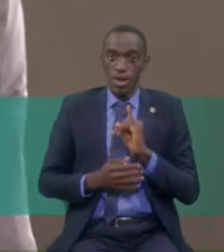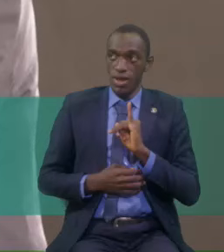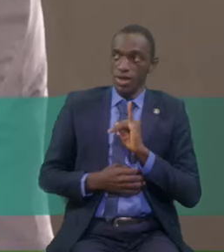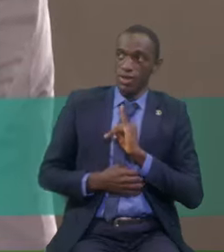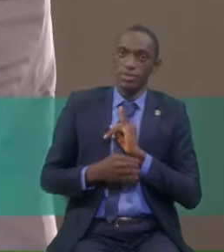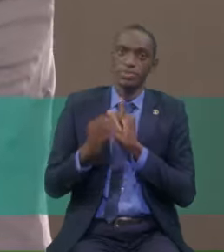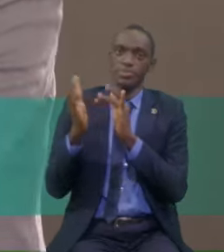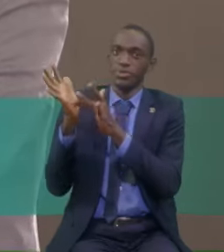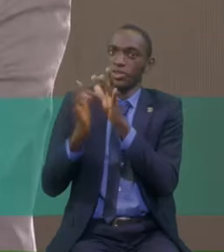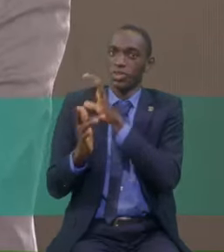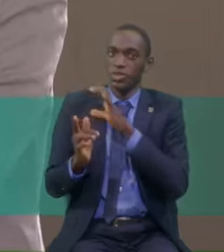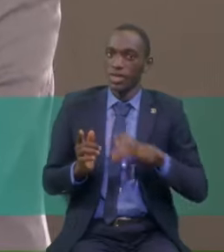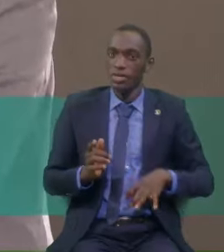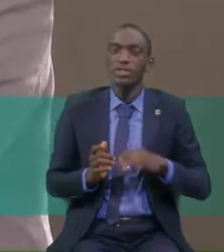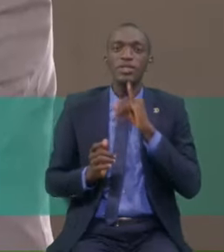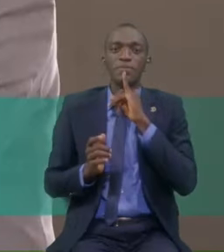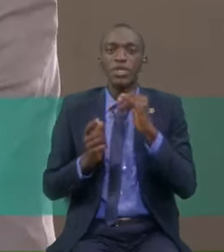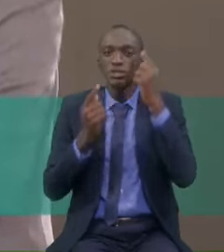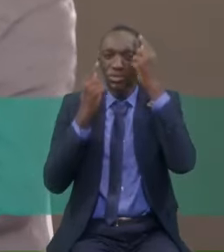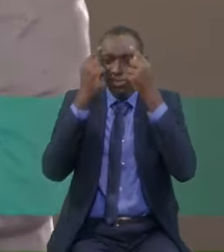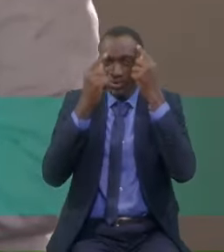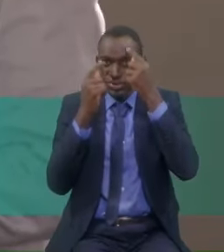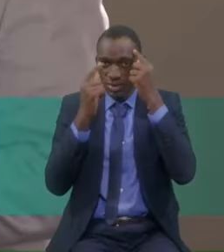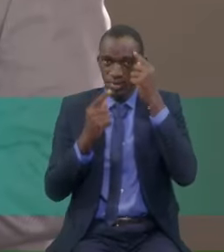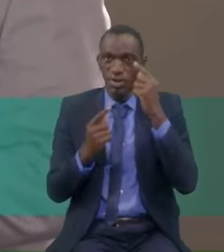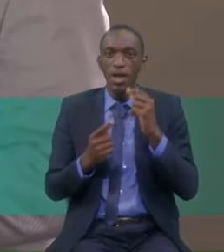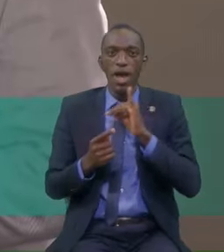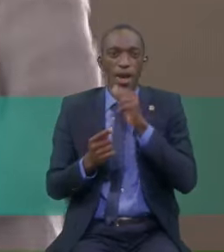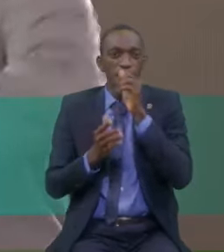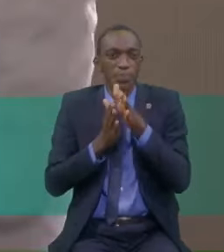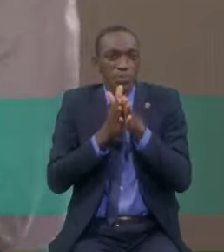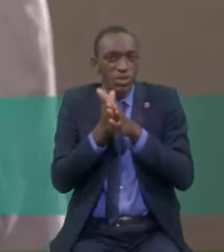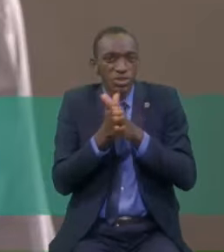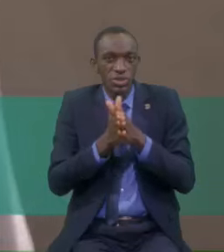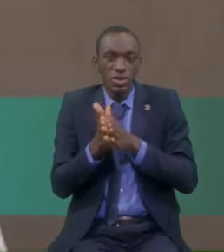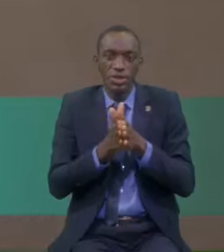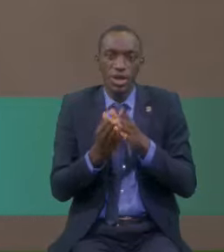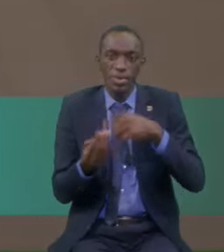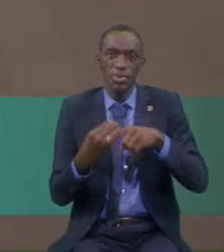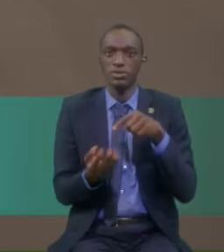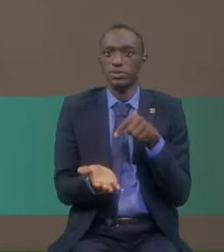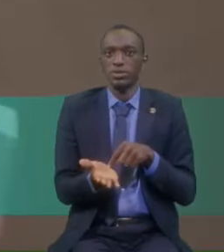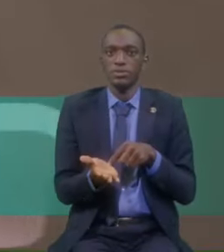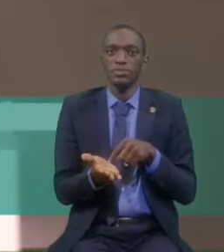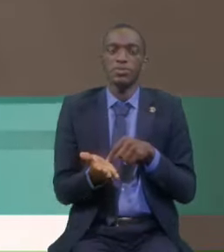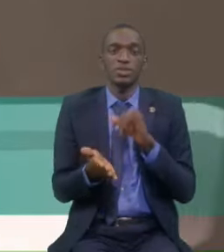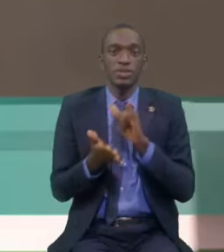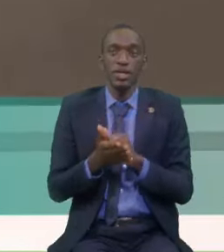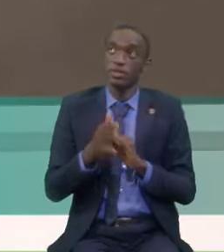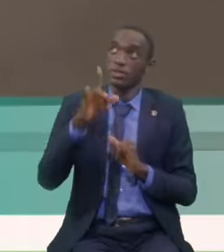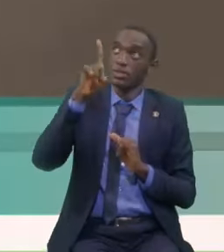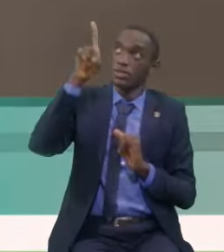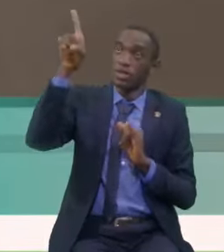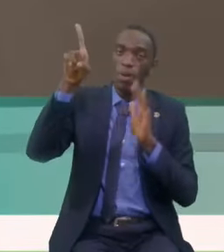is concerned and passionate about this, that he will send